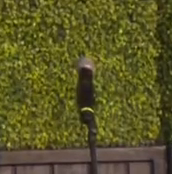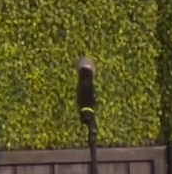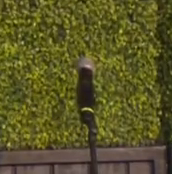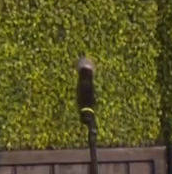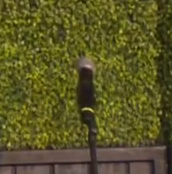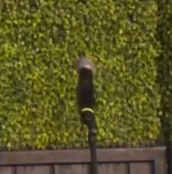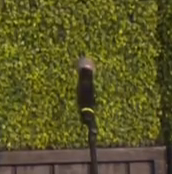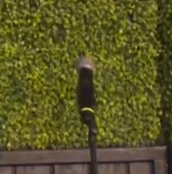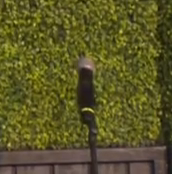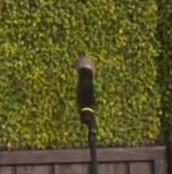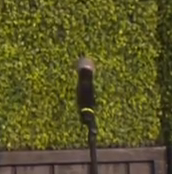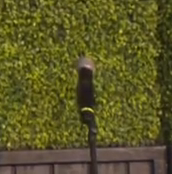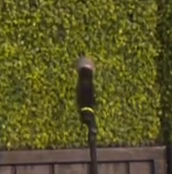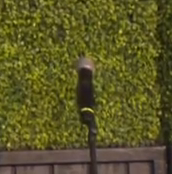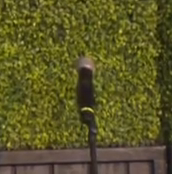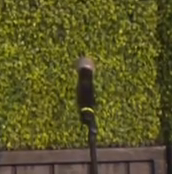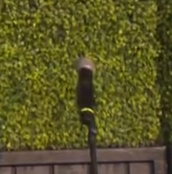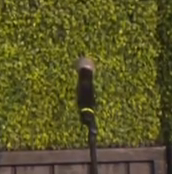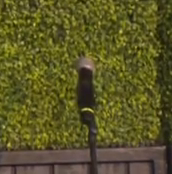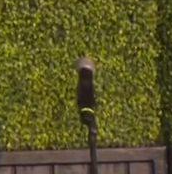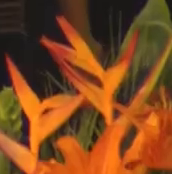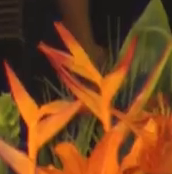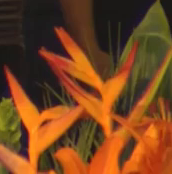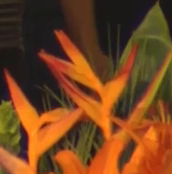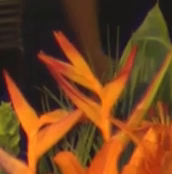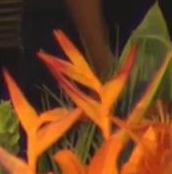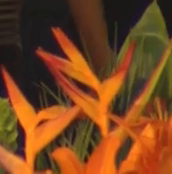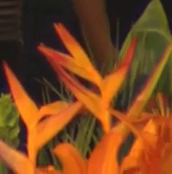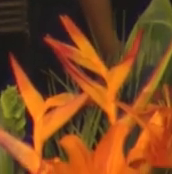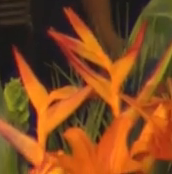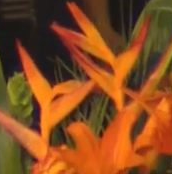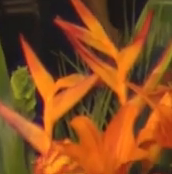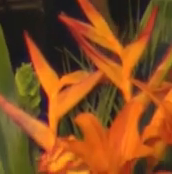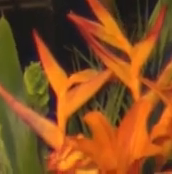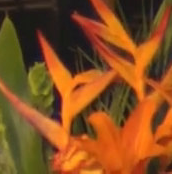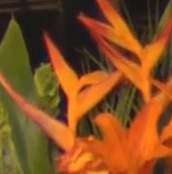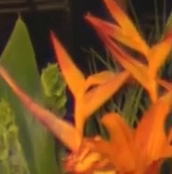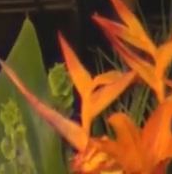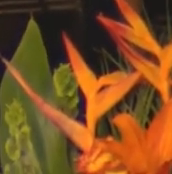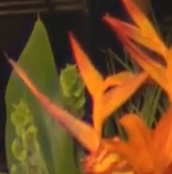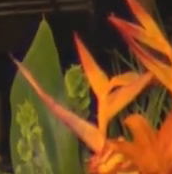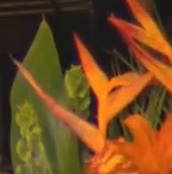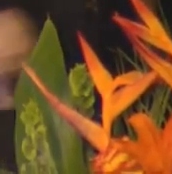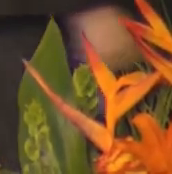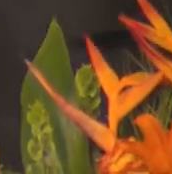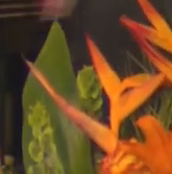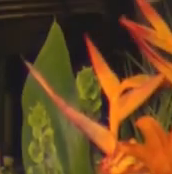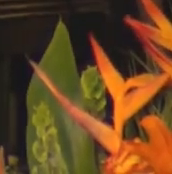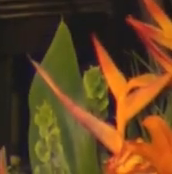Felissa Stella Medellin. Noelle Jacqueline Gerard.